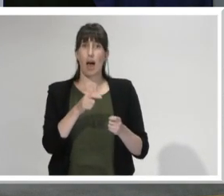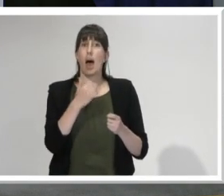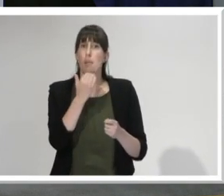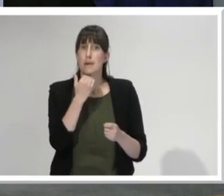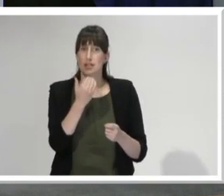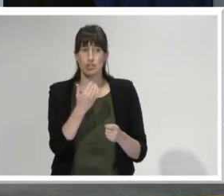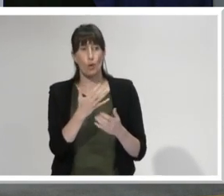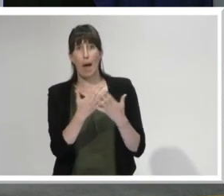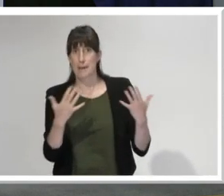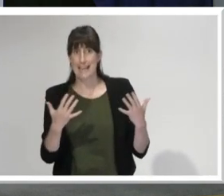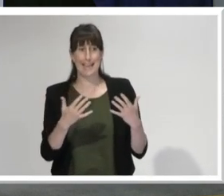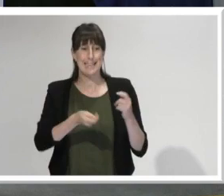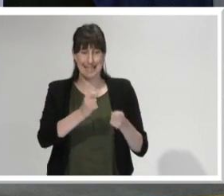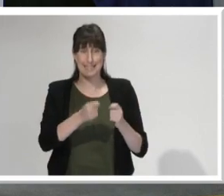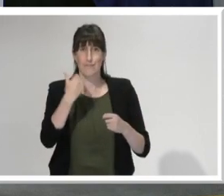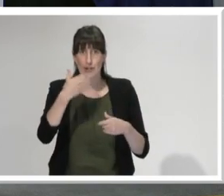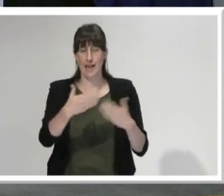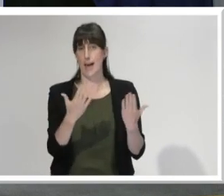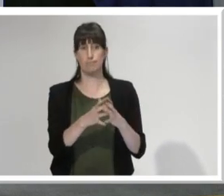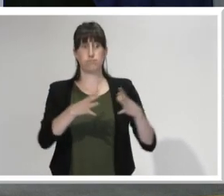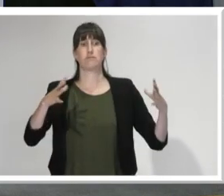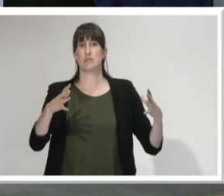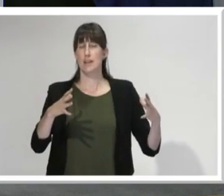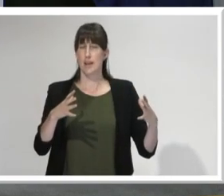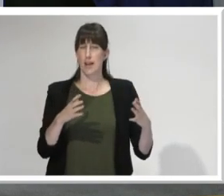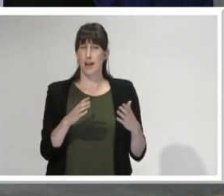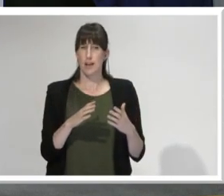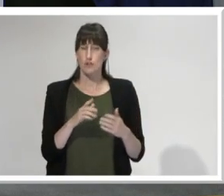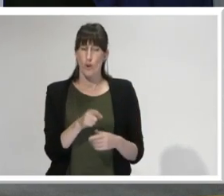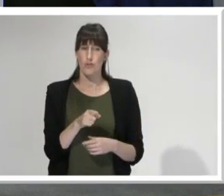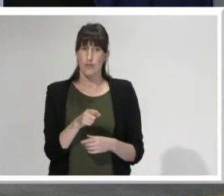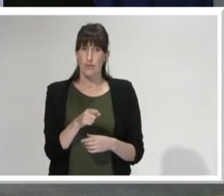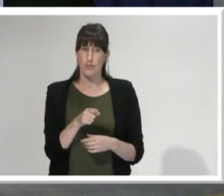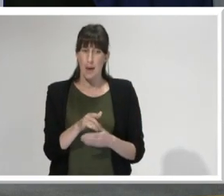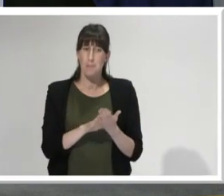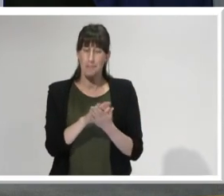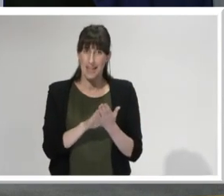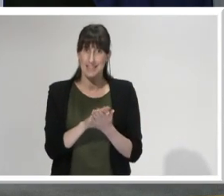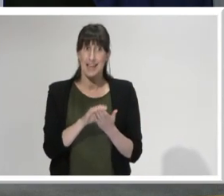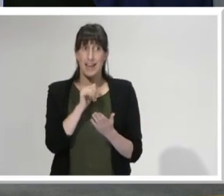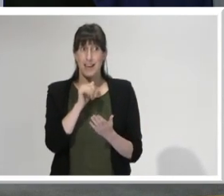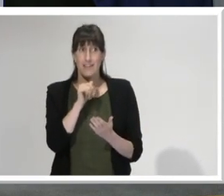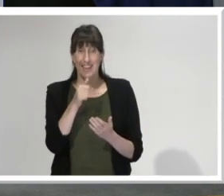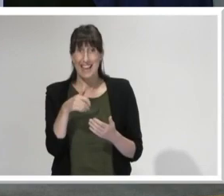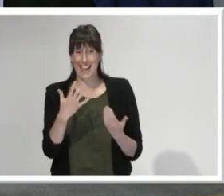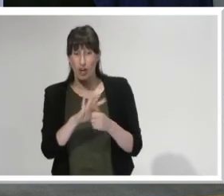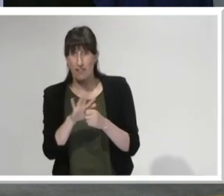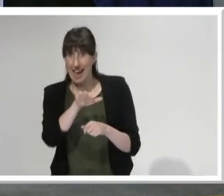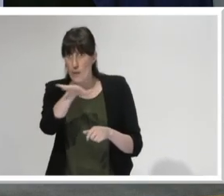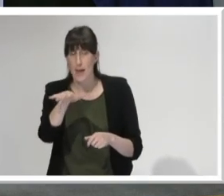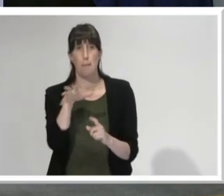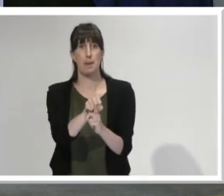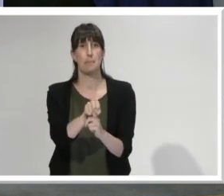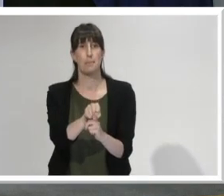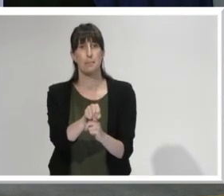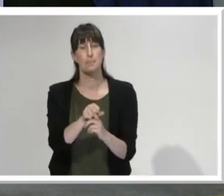our ability to use testing to rapidly, as I've talked about, ring fence any cases that do come up. But really just a comment on level 3. You've heard the